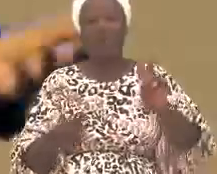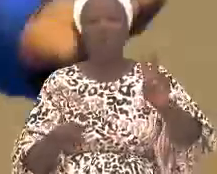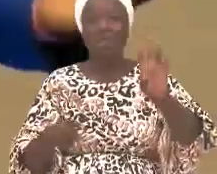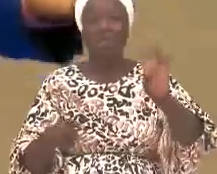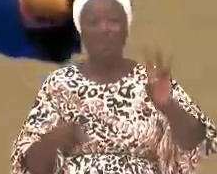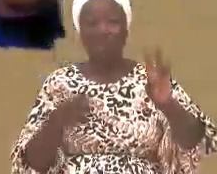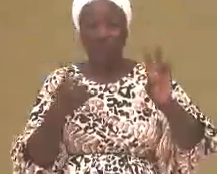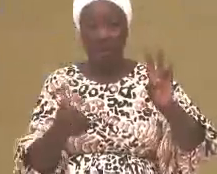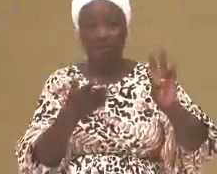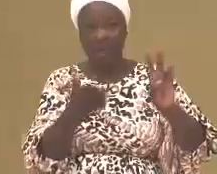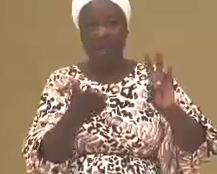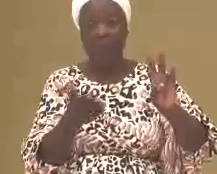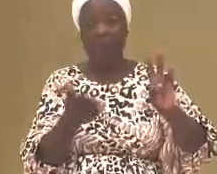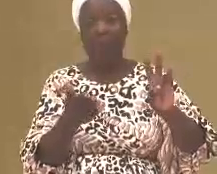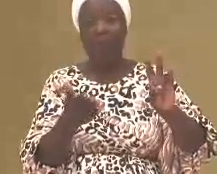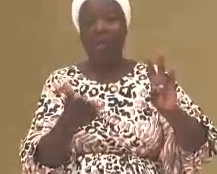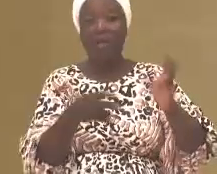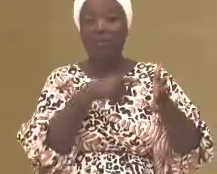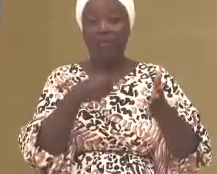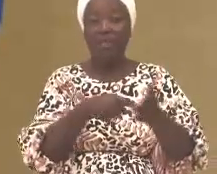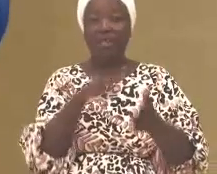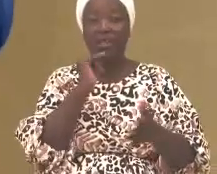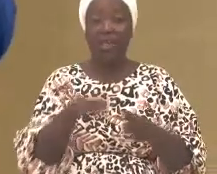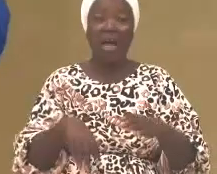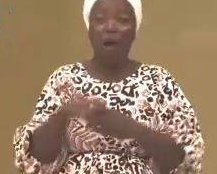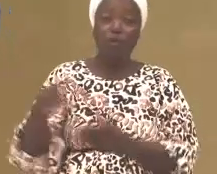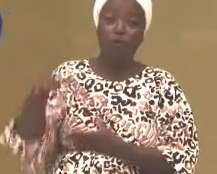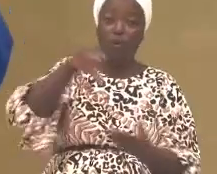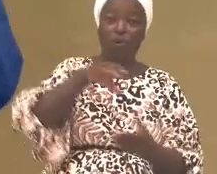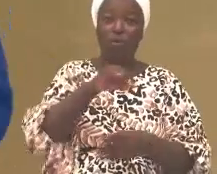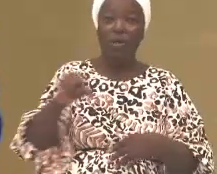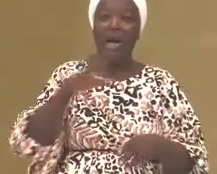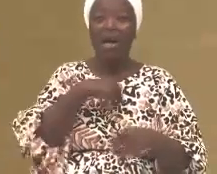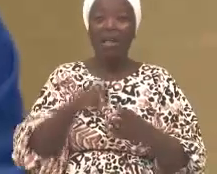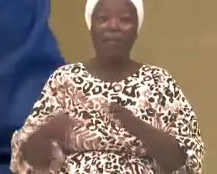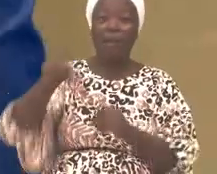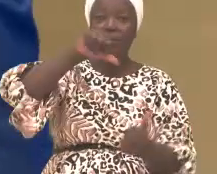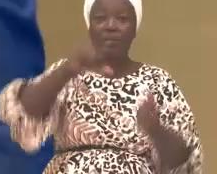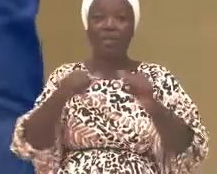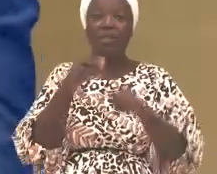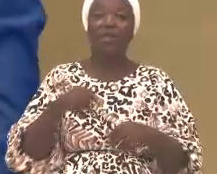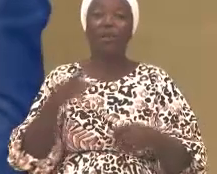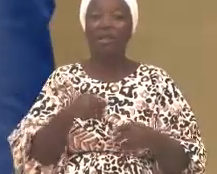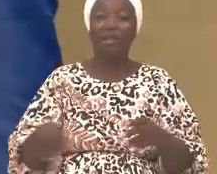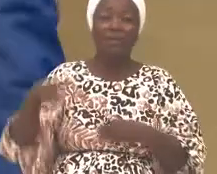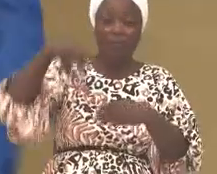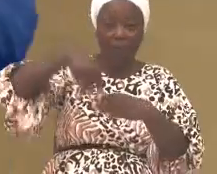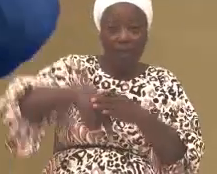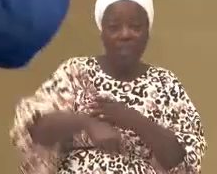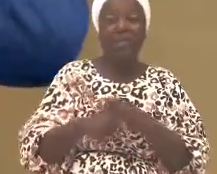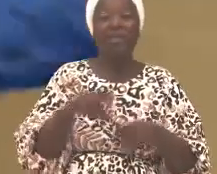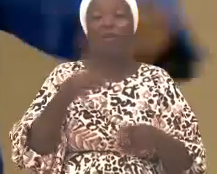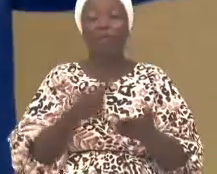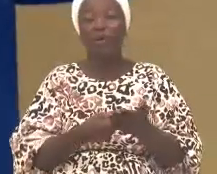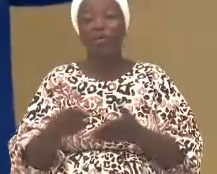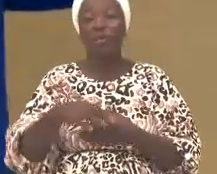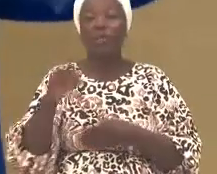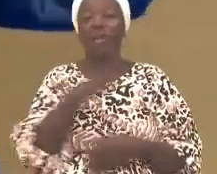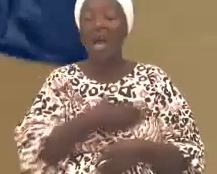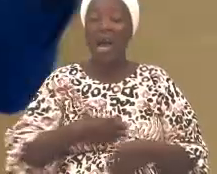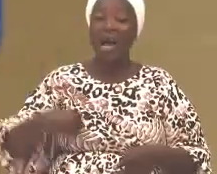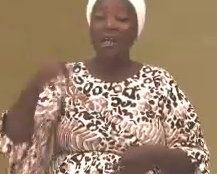Verse 27, this is the outpouring and the baptism and the immersion in the Holy Ghost. And